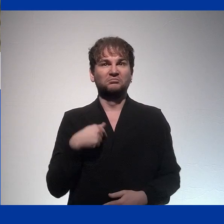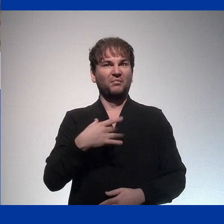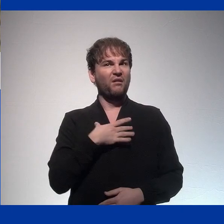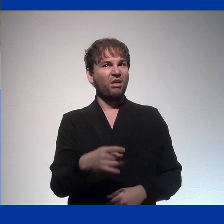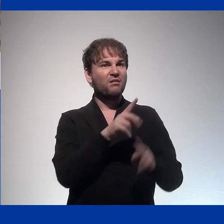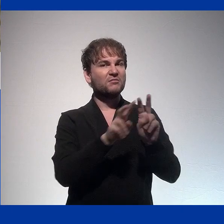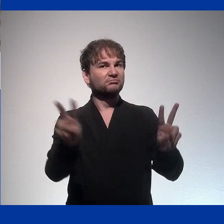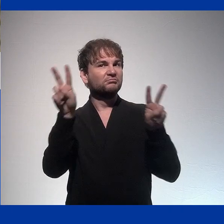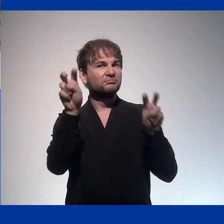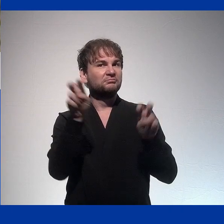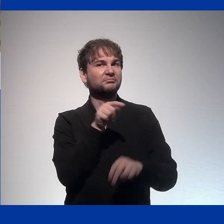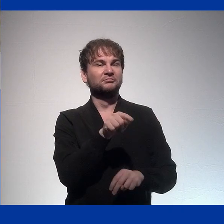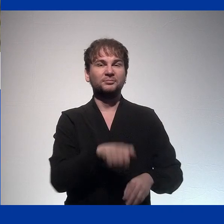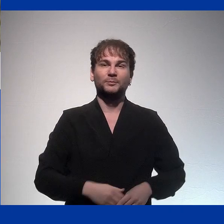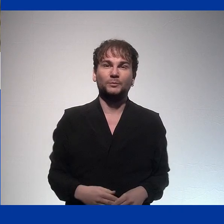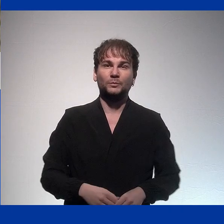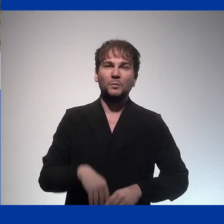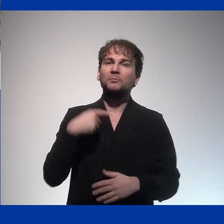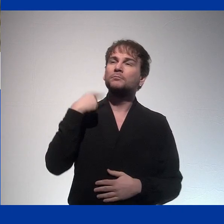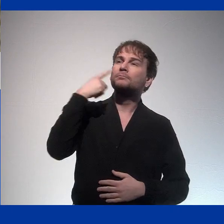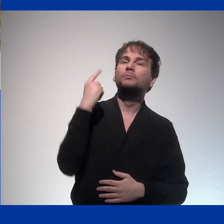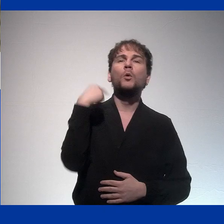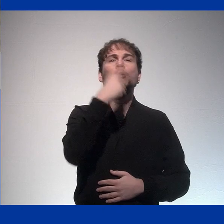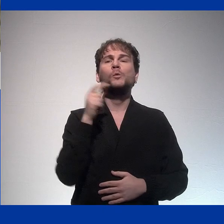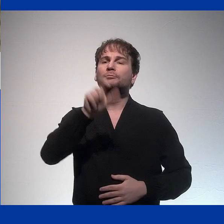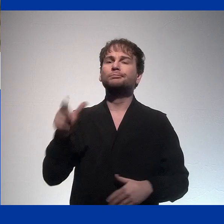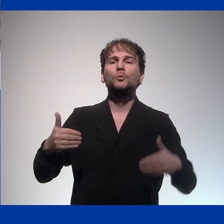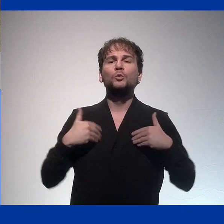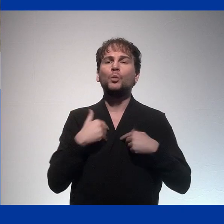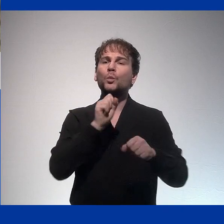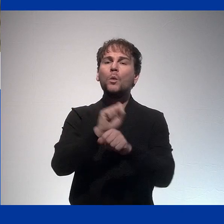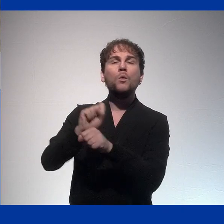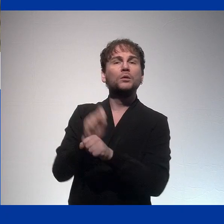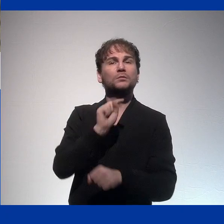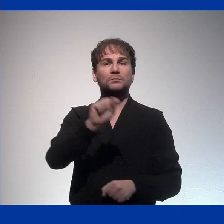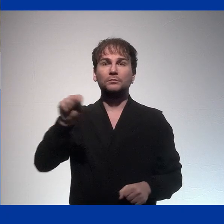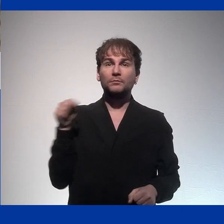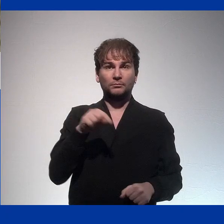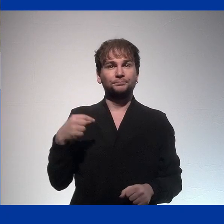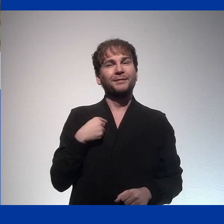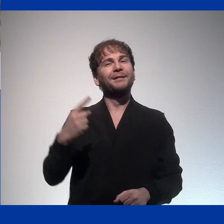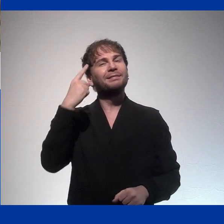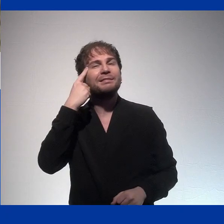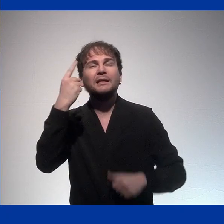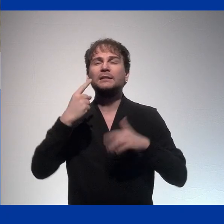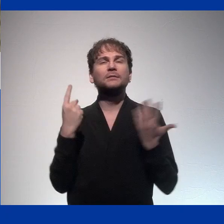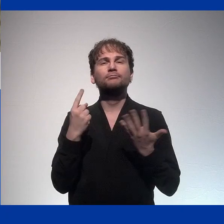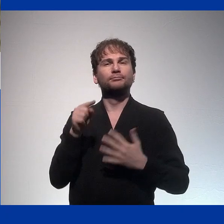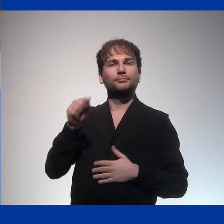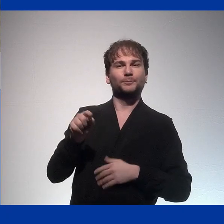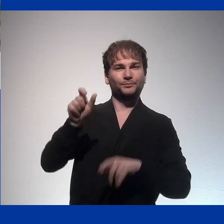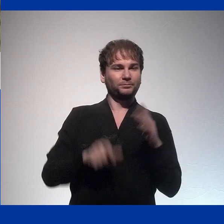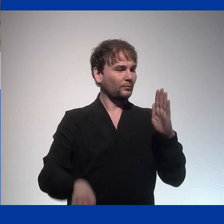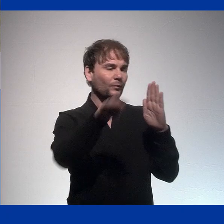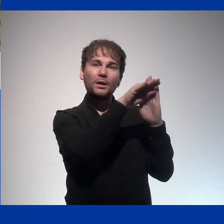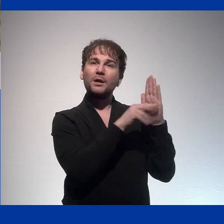to the implementation in numerous ways, but I will outline 3 key areas, key ways that I think are